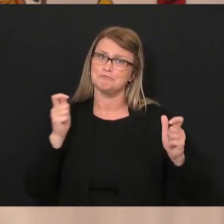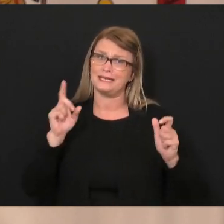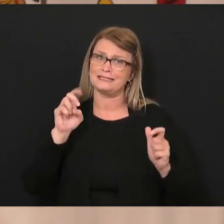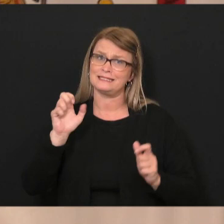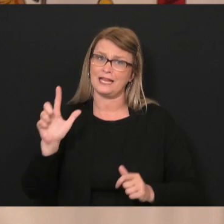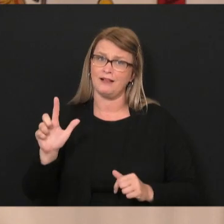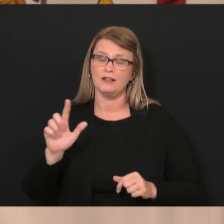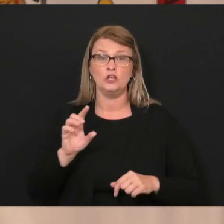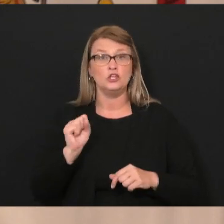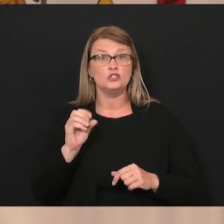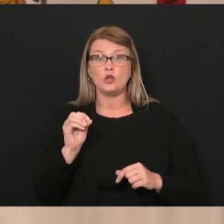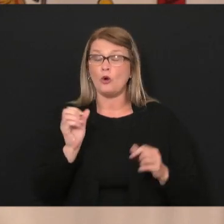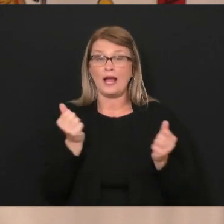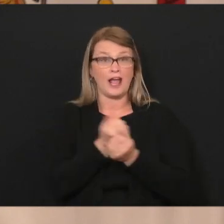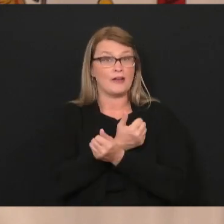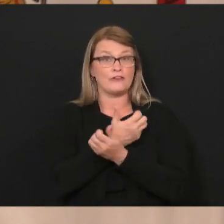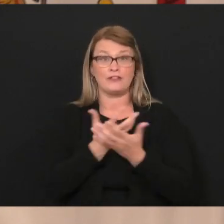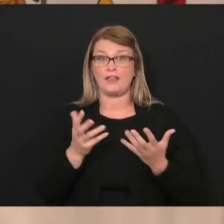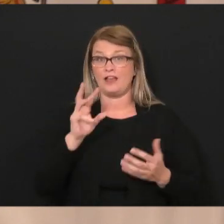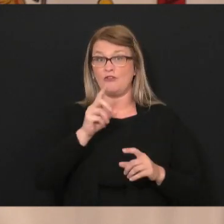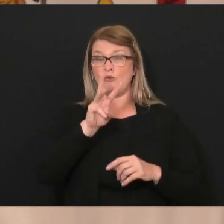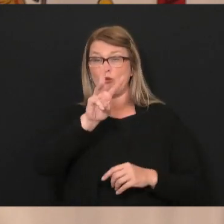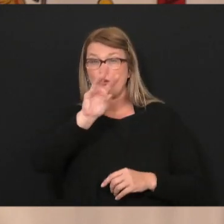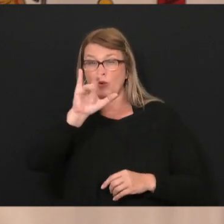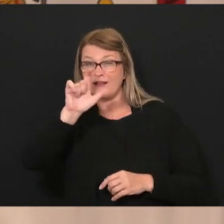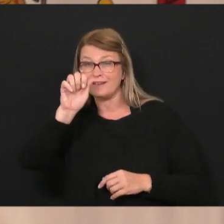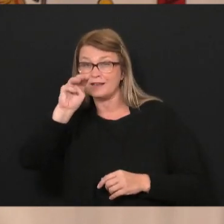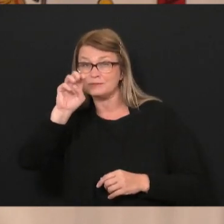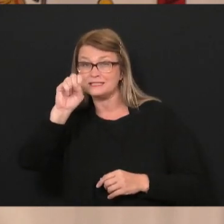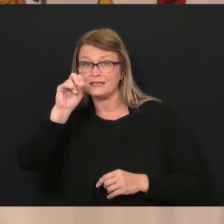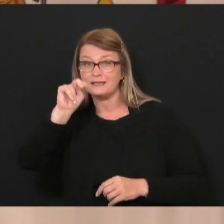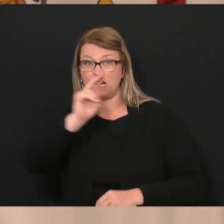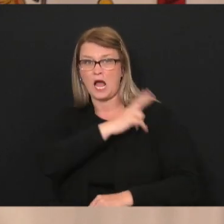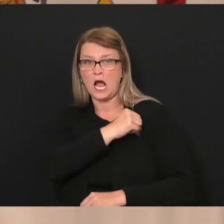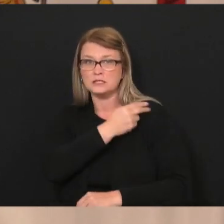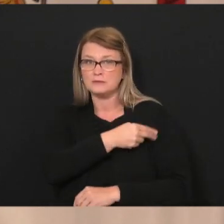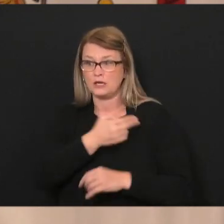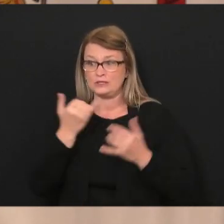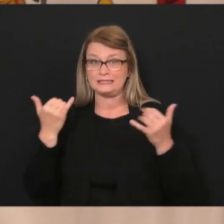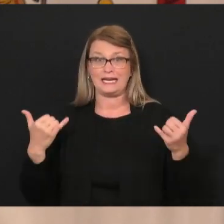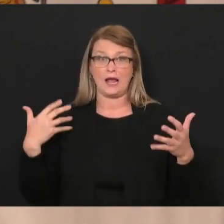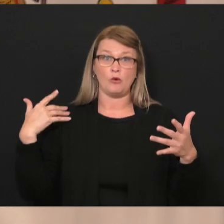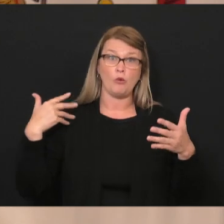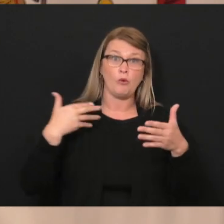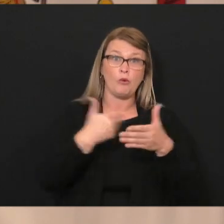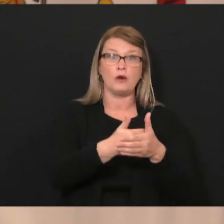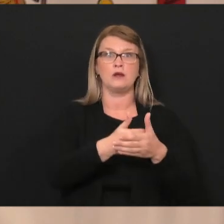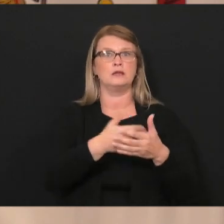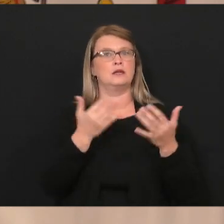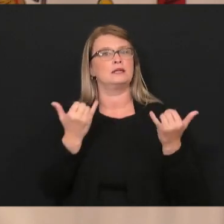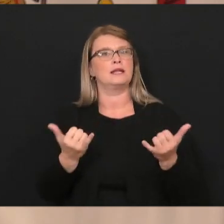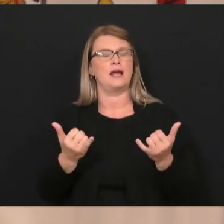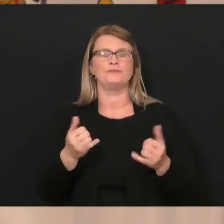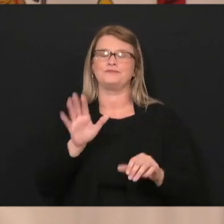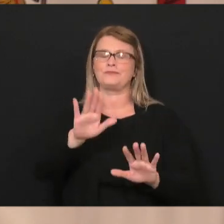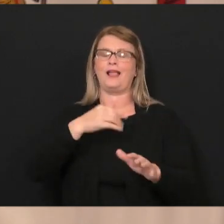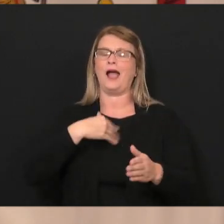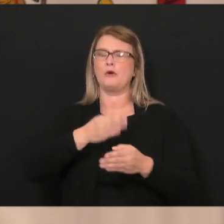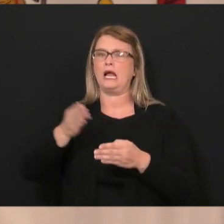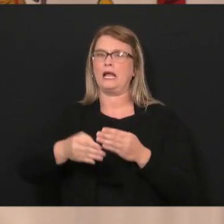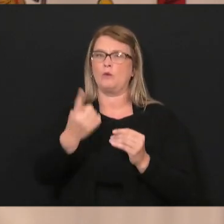so everything from our Williamson Hospital to all the different things we're doing, but I remind you just one thing, and I'll end with